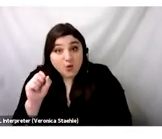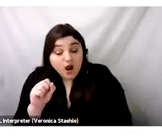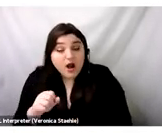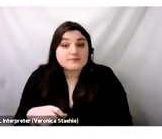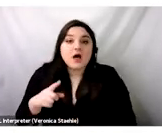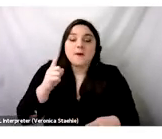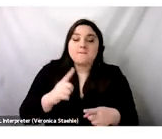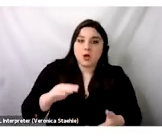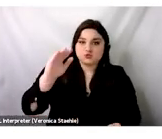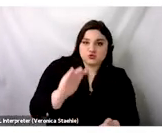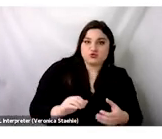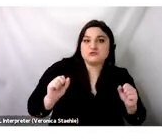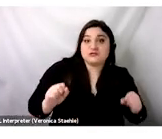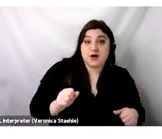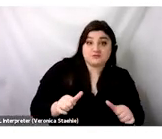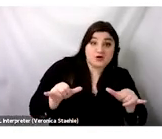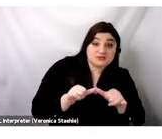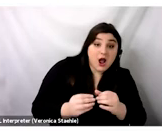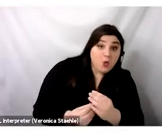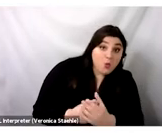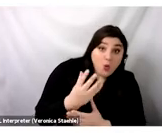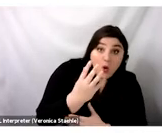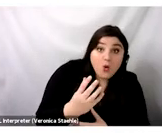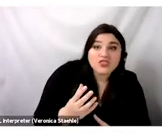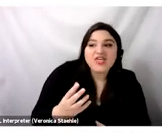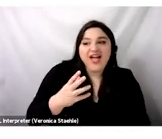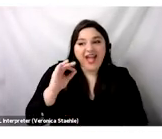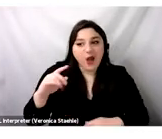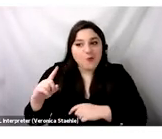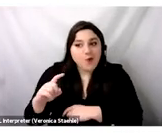size and lifespan of worms in the soil.